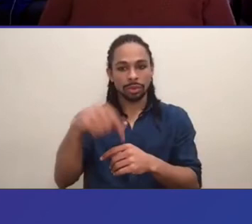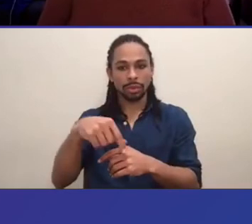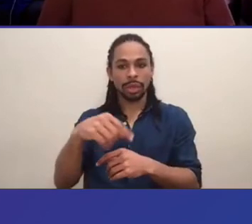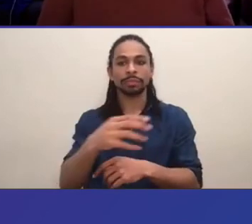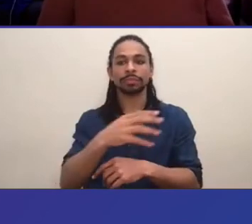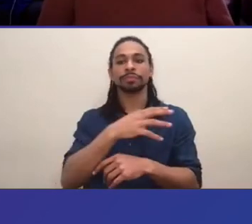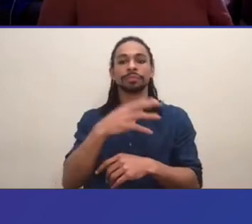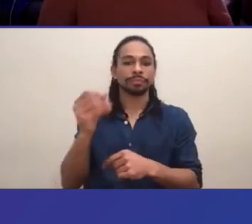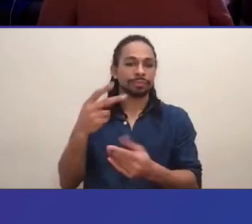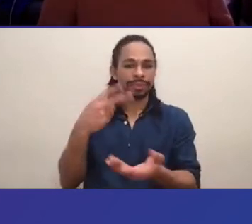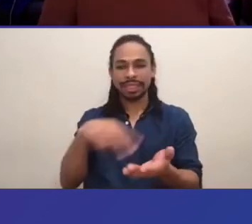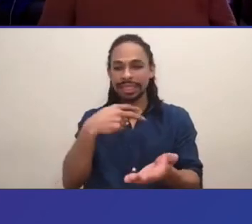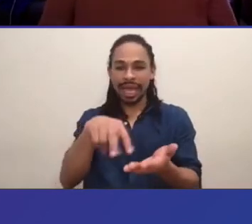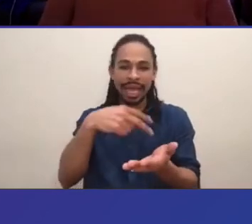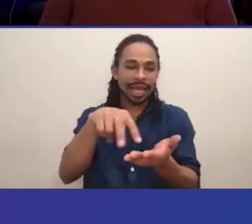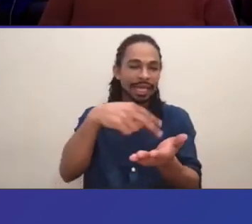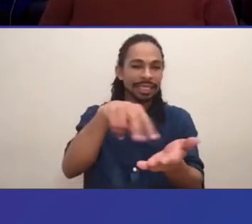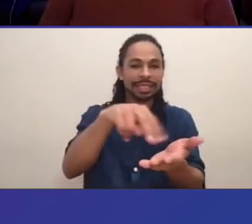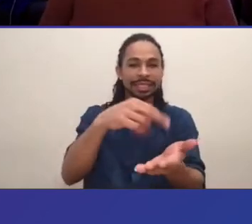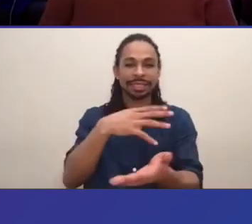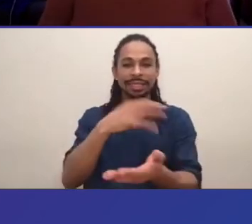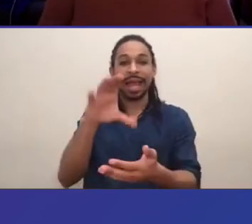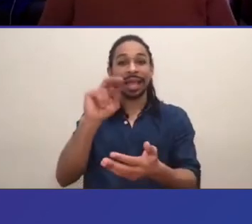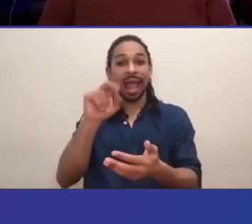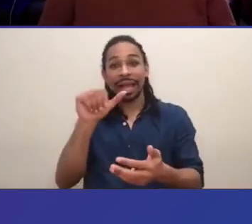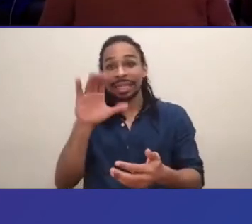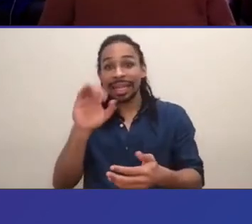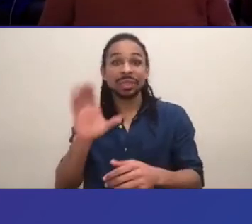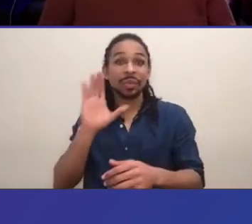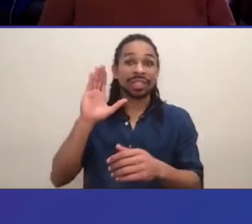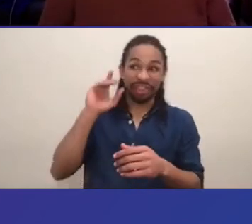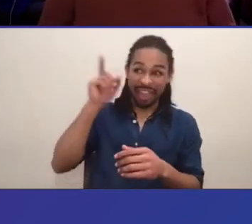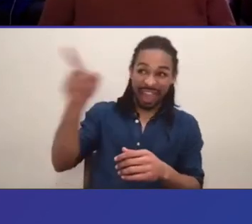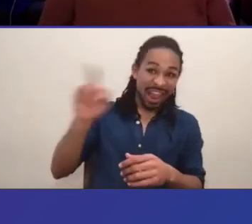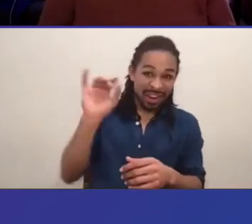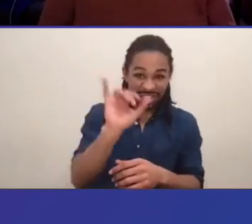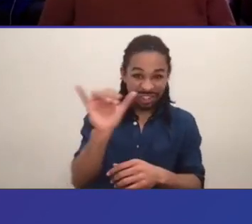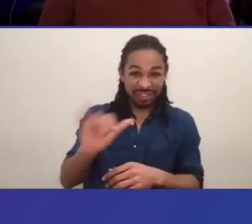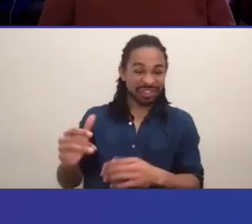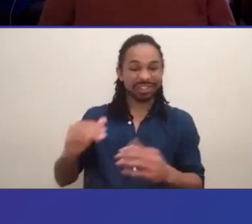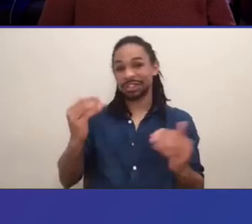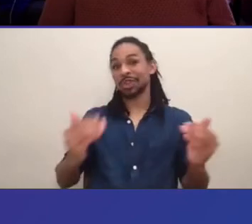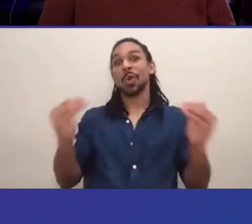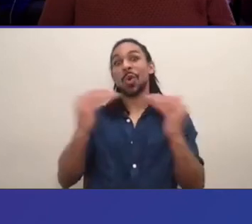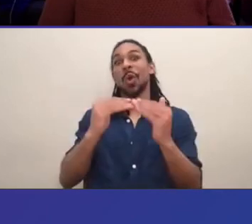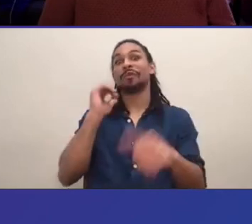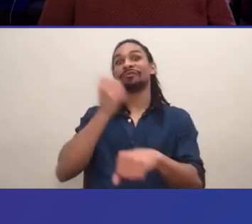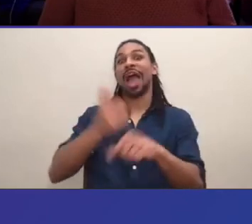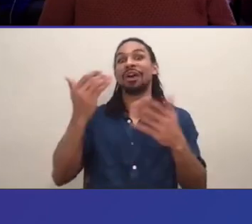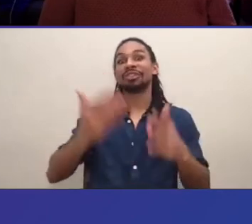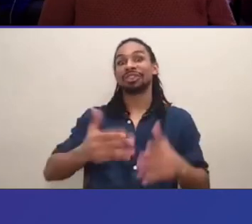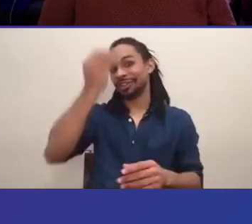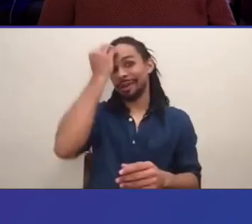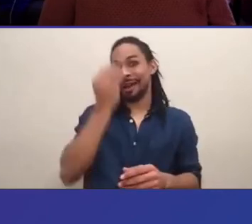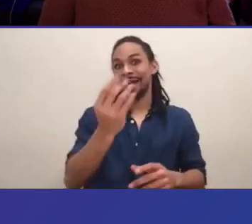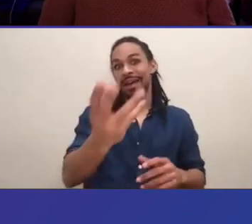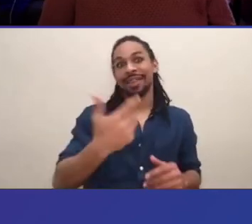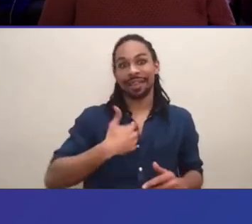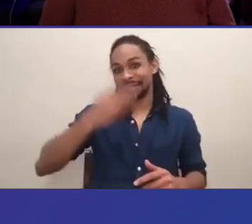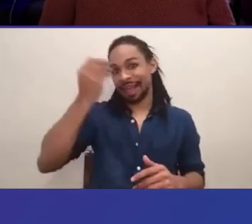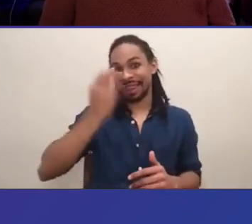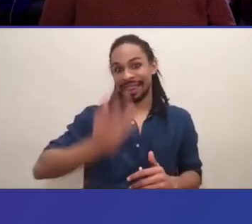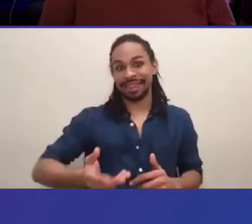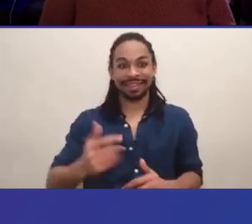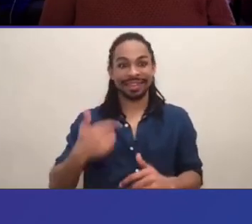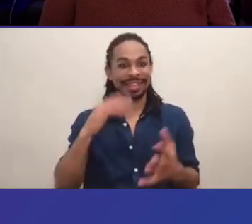these art installations. And Candace was absolutely there. Candace was the co-founder, y'all. Was like, Candace,